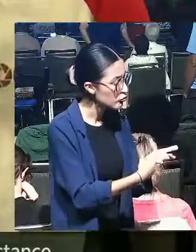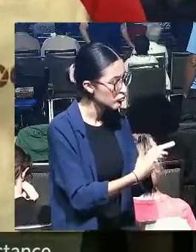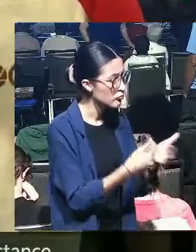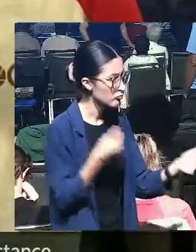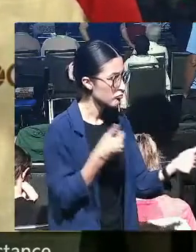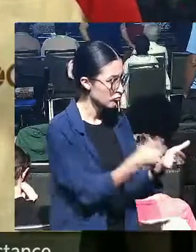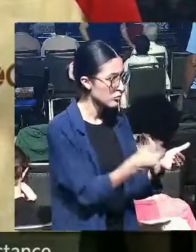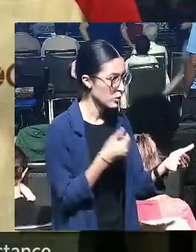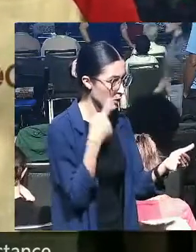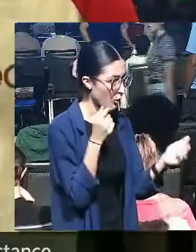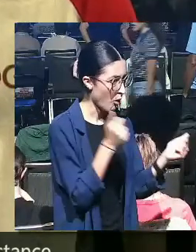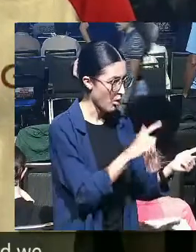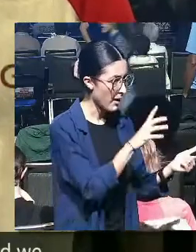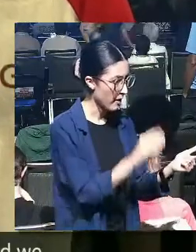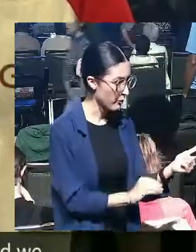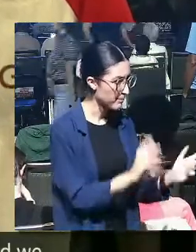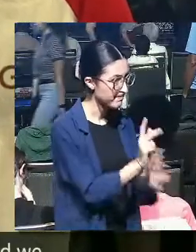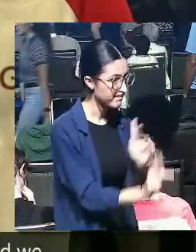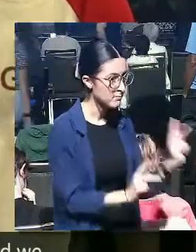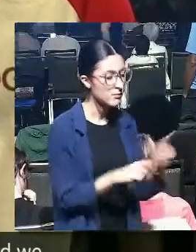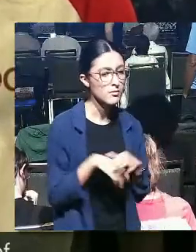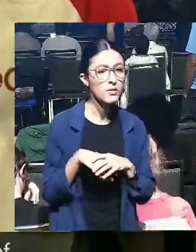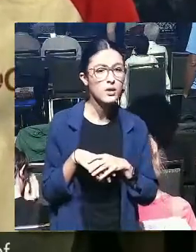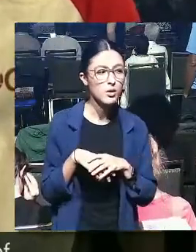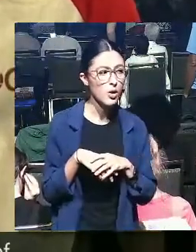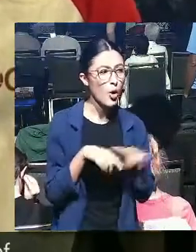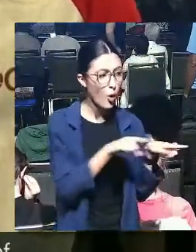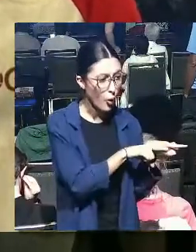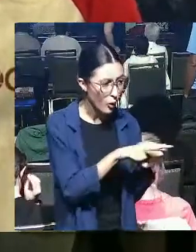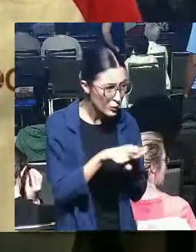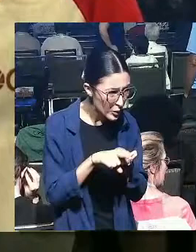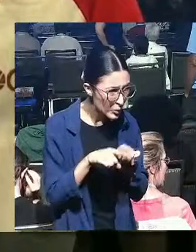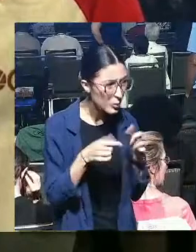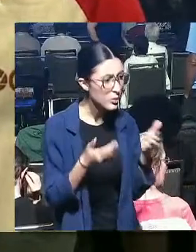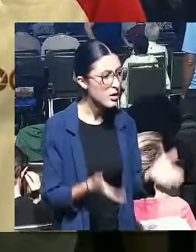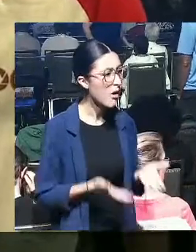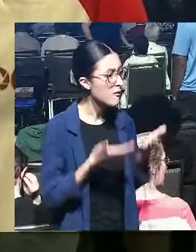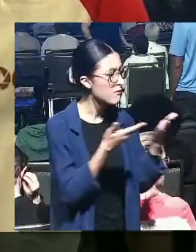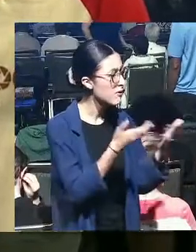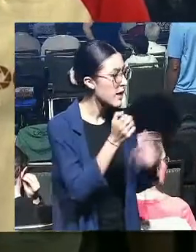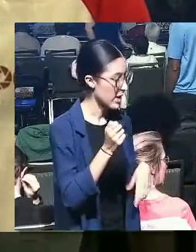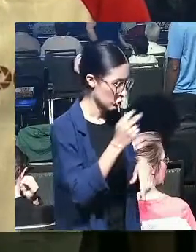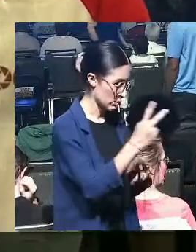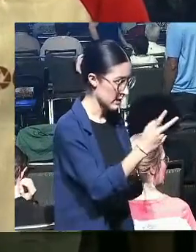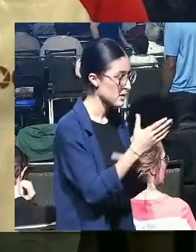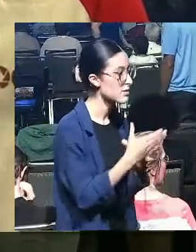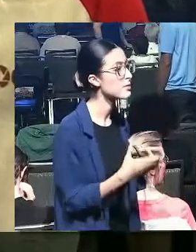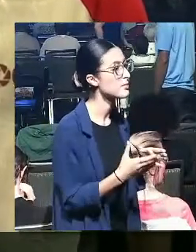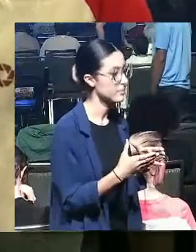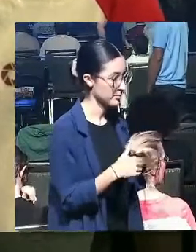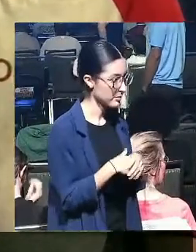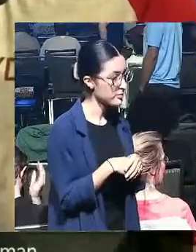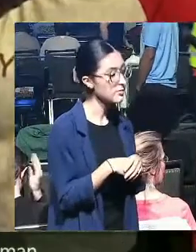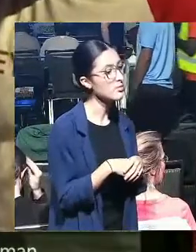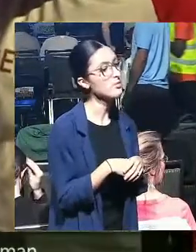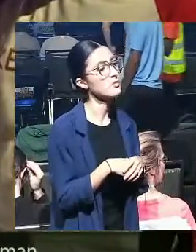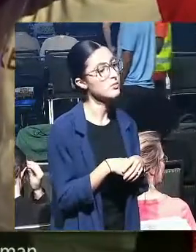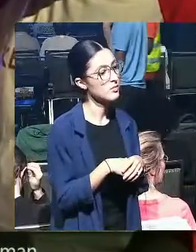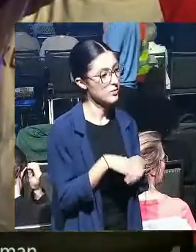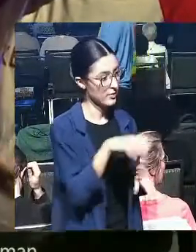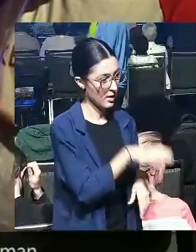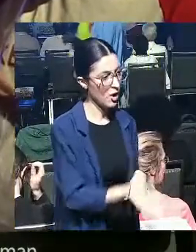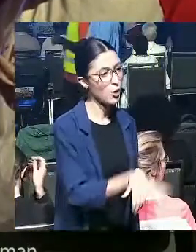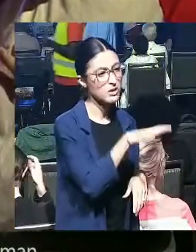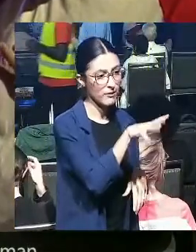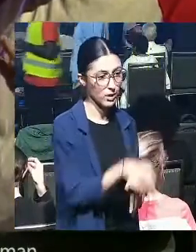we're also trying to raise up evangelists and women's ministry leaders to lead our numerous churches across Africa. That's awesome. Is